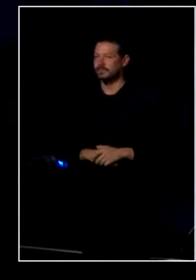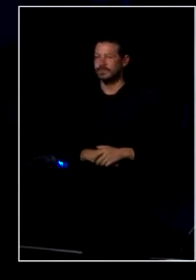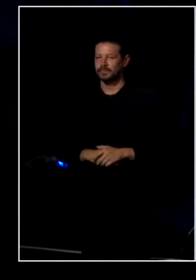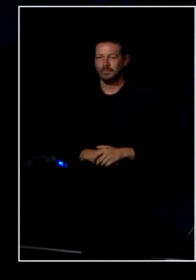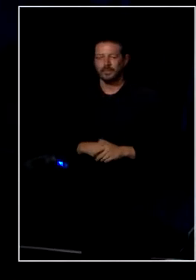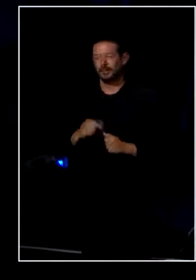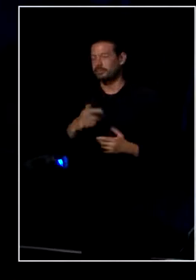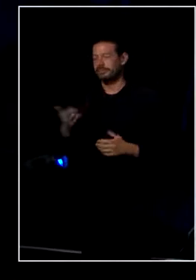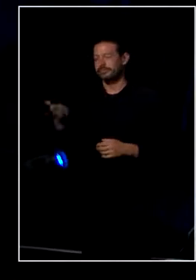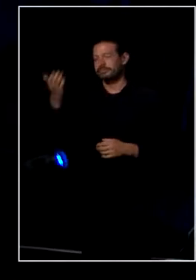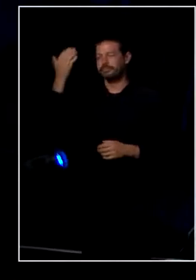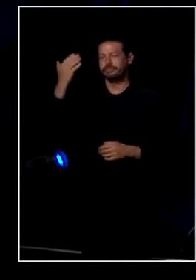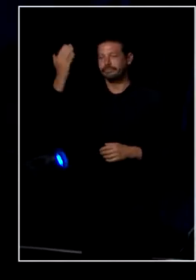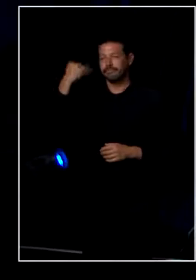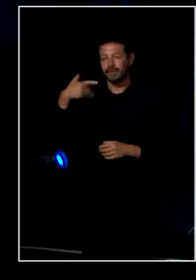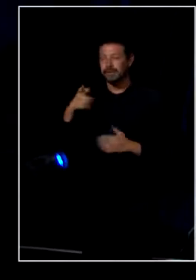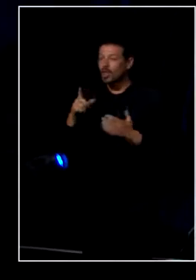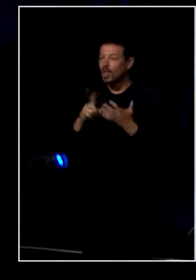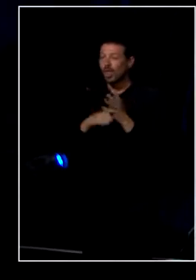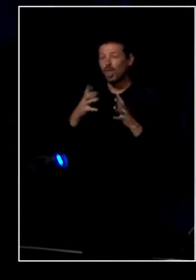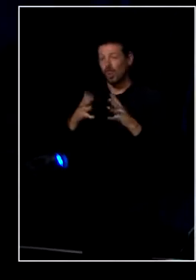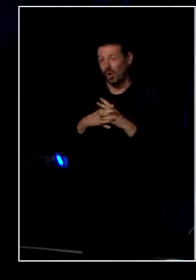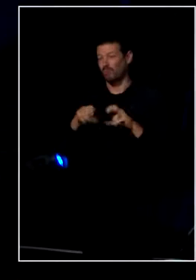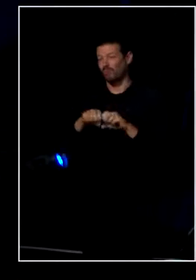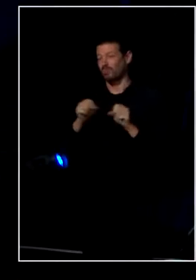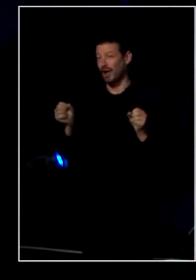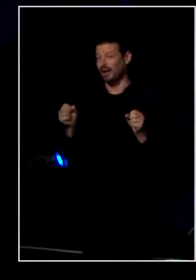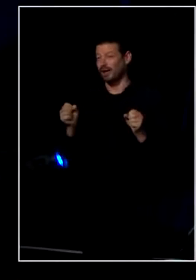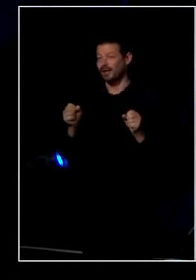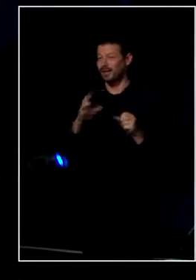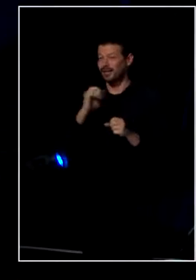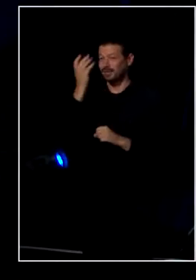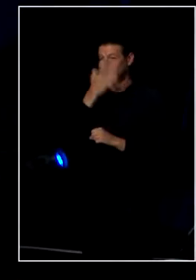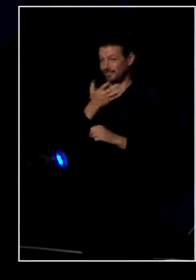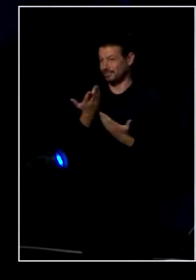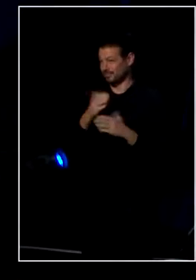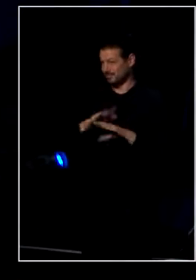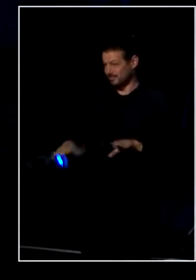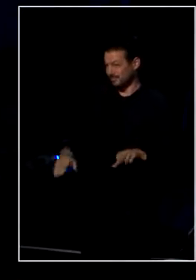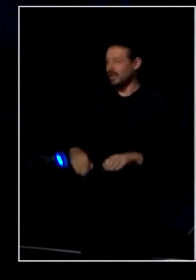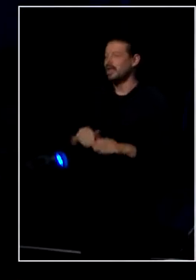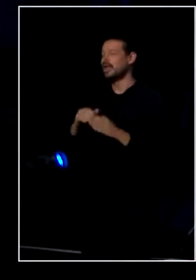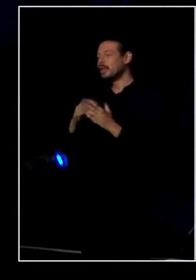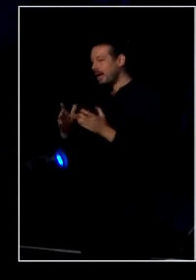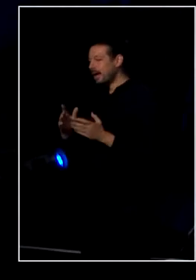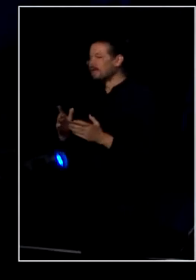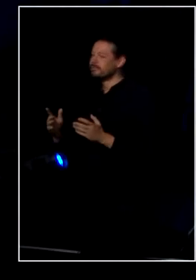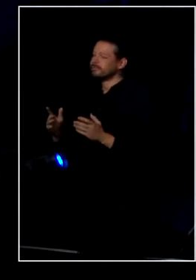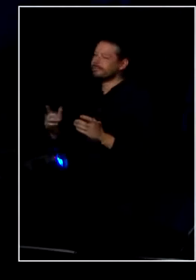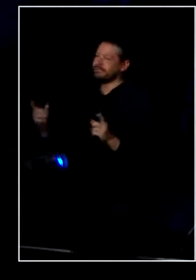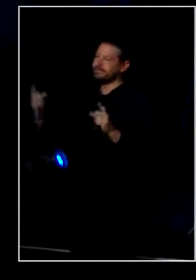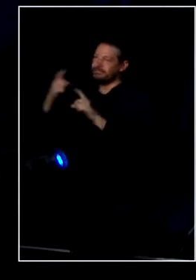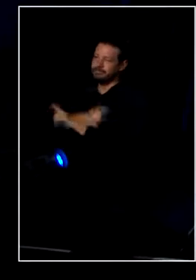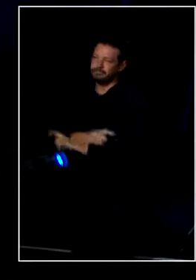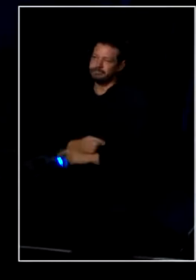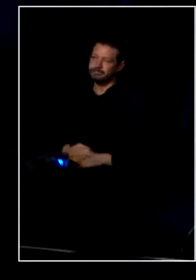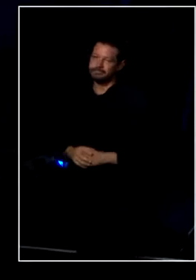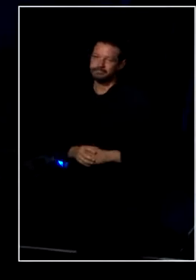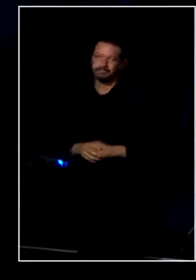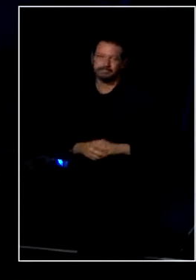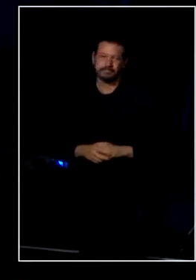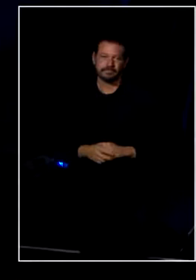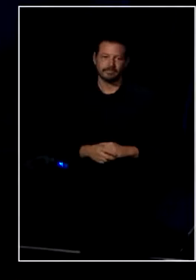way back in those days, it was against the law and that. But now it's different. It's all changed